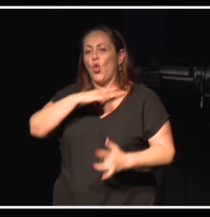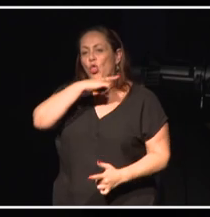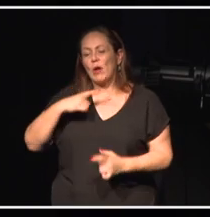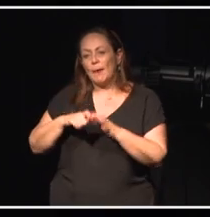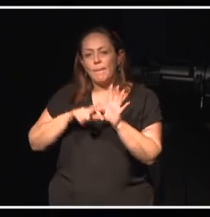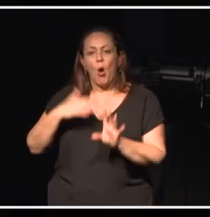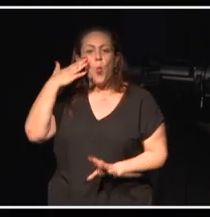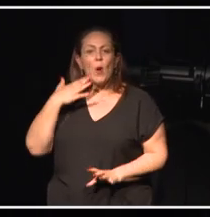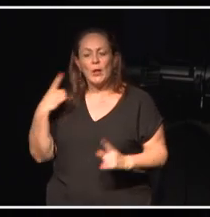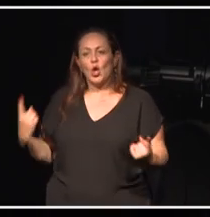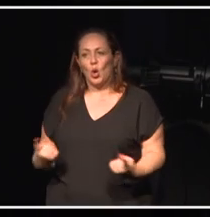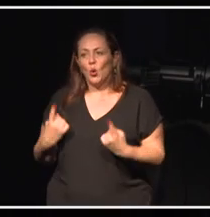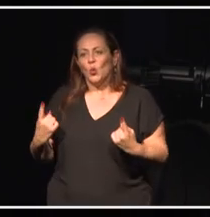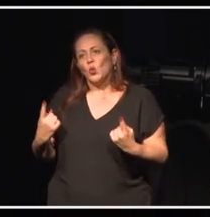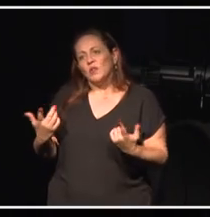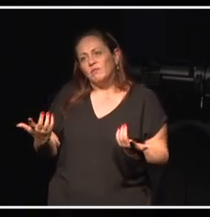who